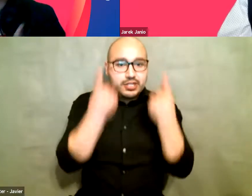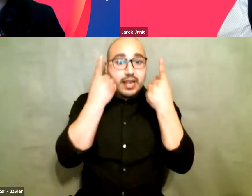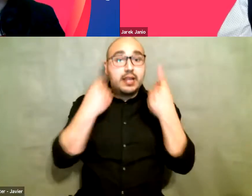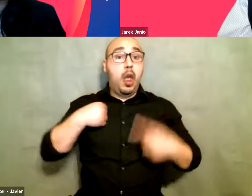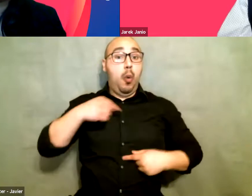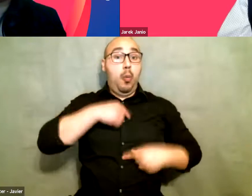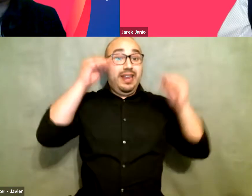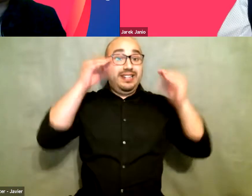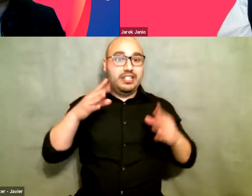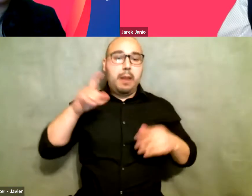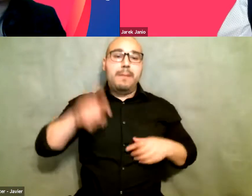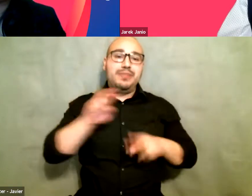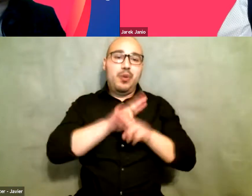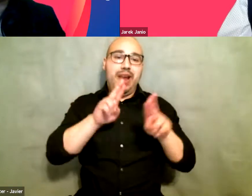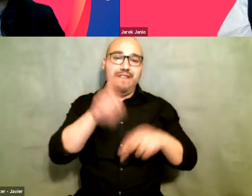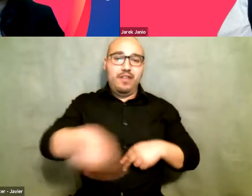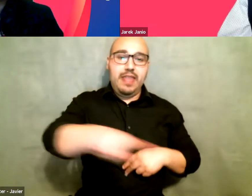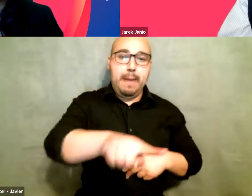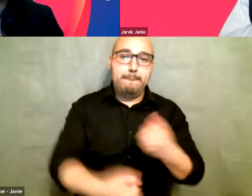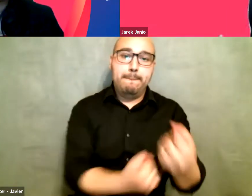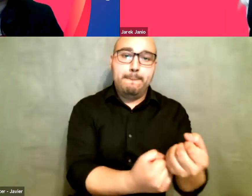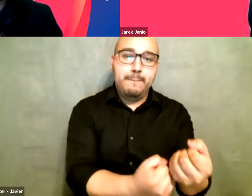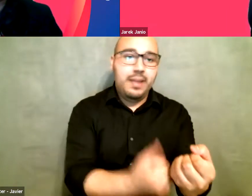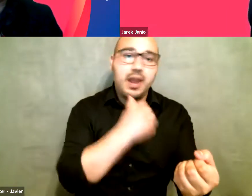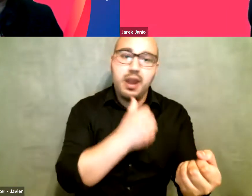students. They don't need to be ready for us.